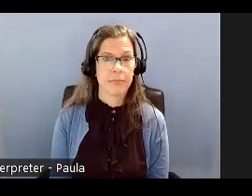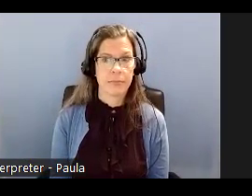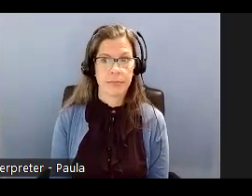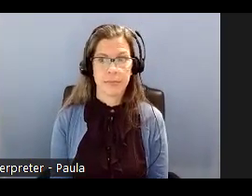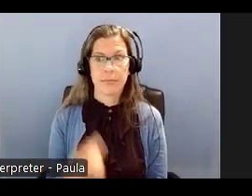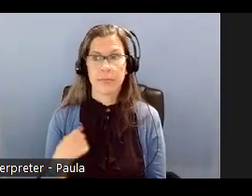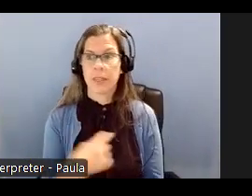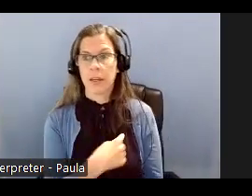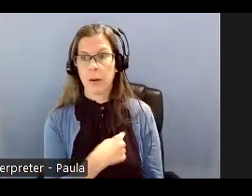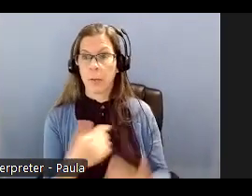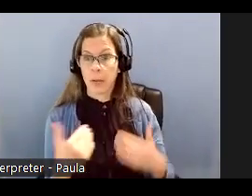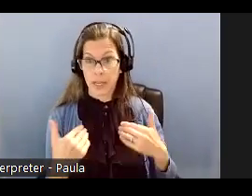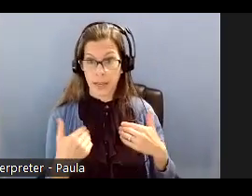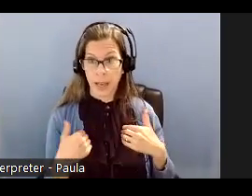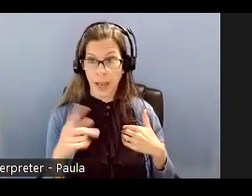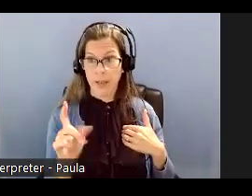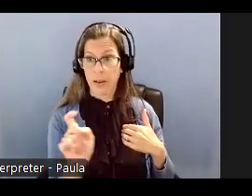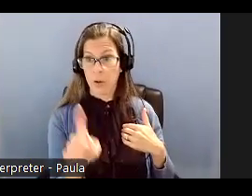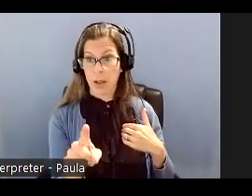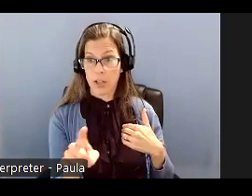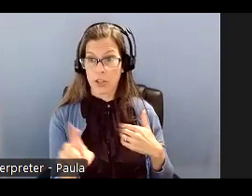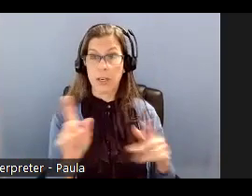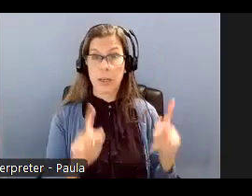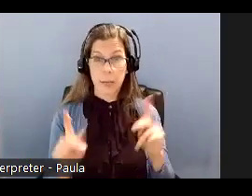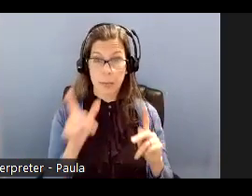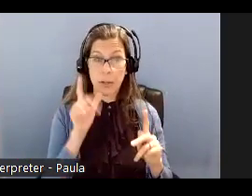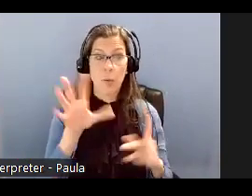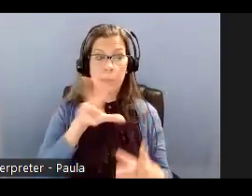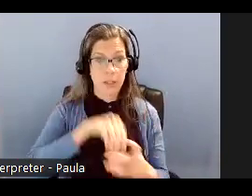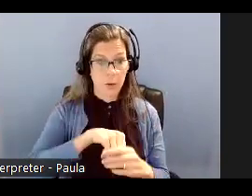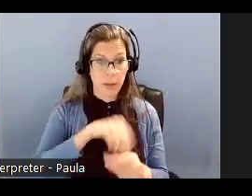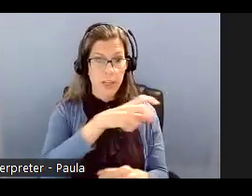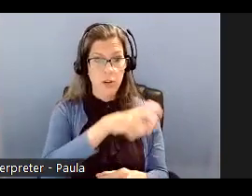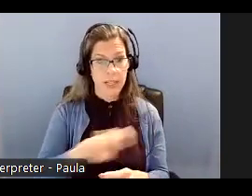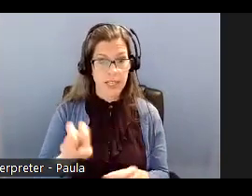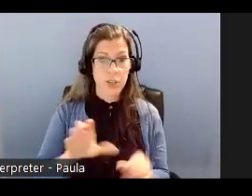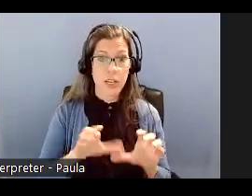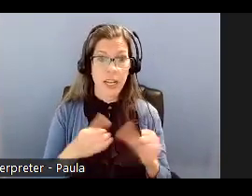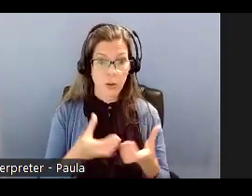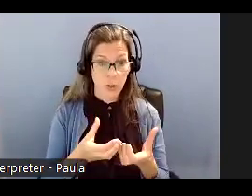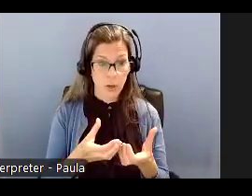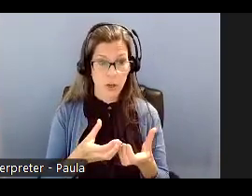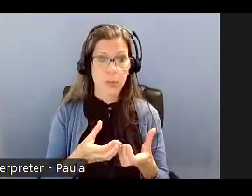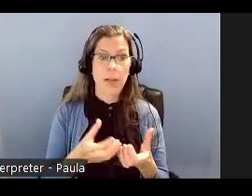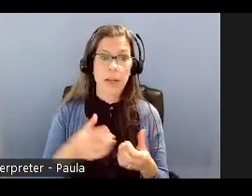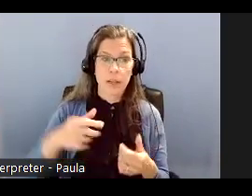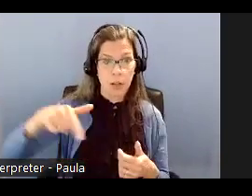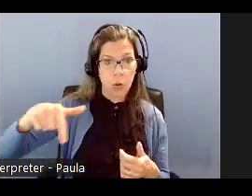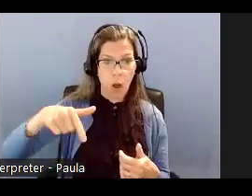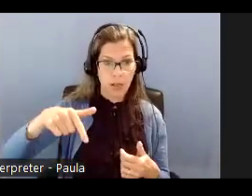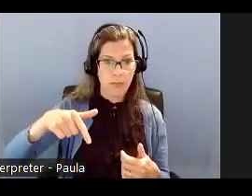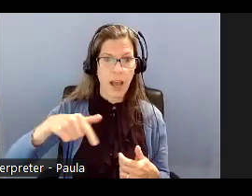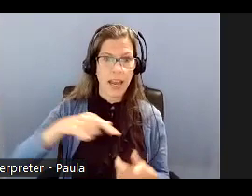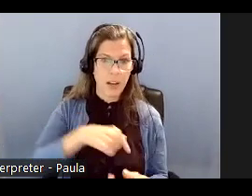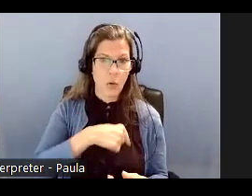We do have a question. So Mhm. folks who are going to be part of the transitioning group, they're on a qualified health plan now, the